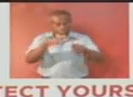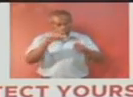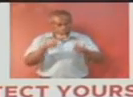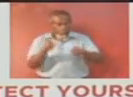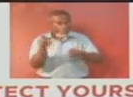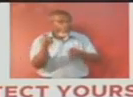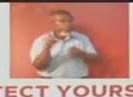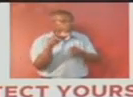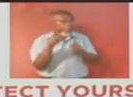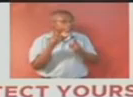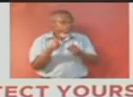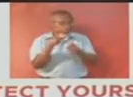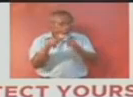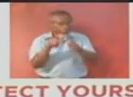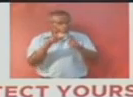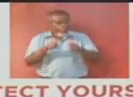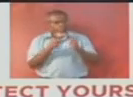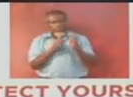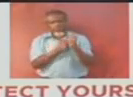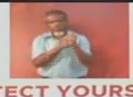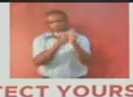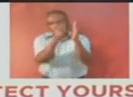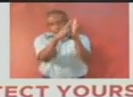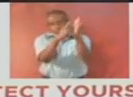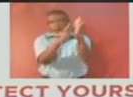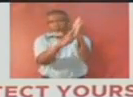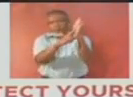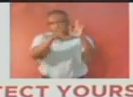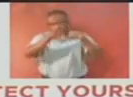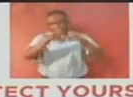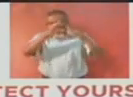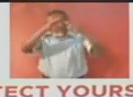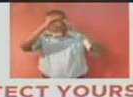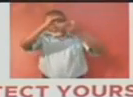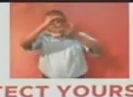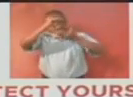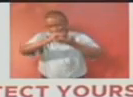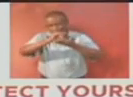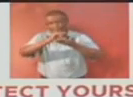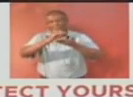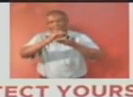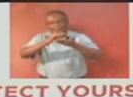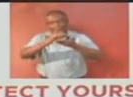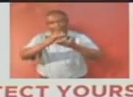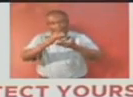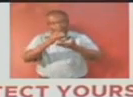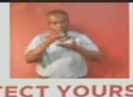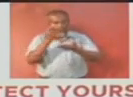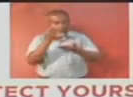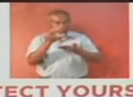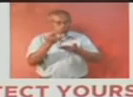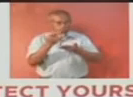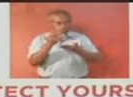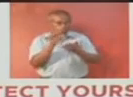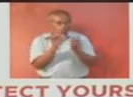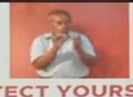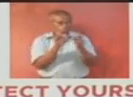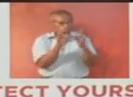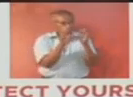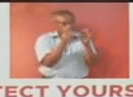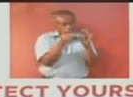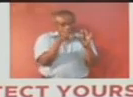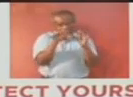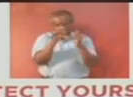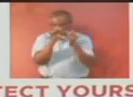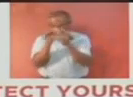public health measures so that we can reduce the probability of coming into contact with an ill person. So in reducing our